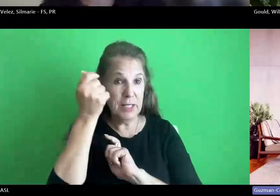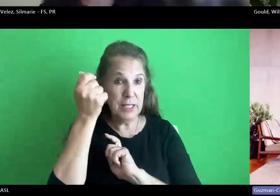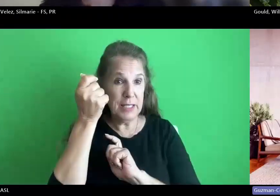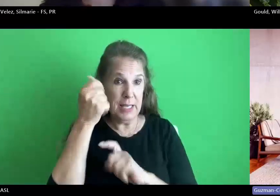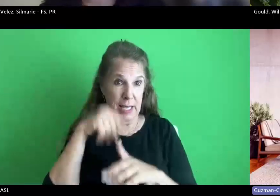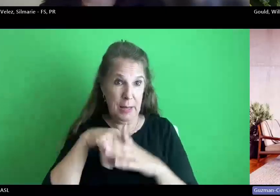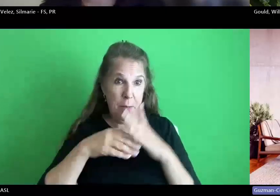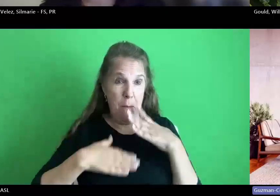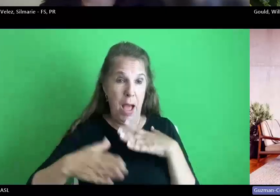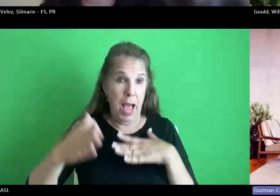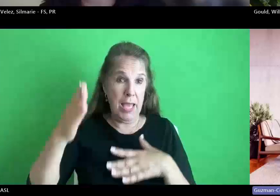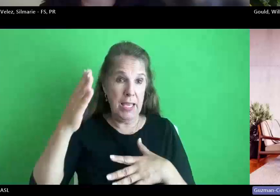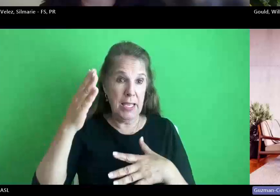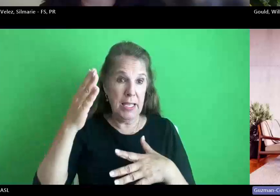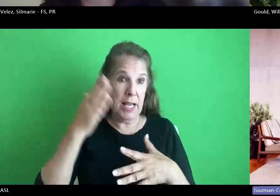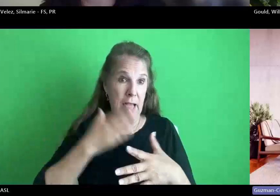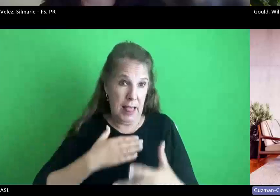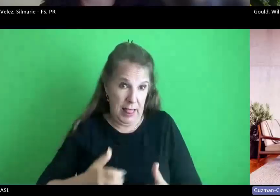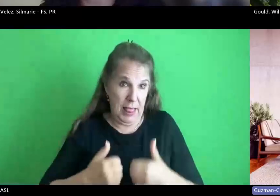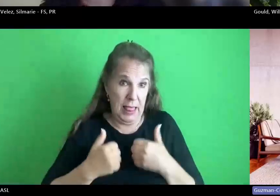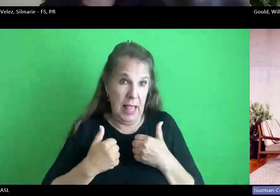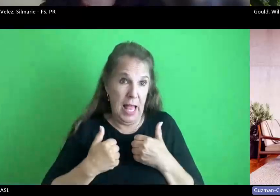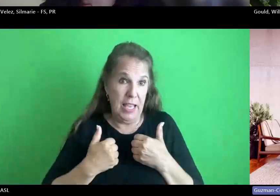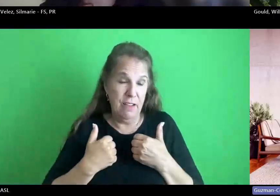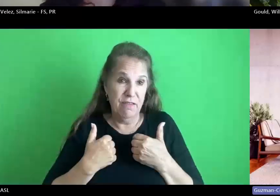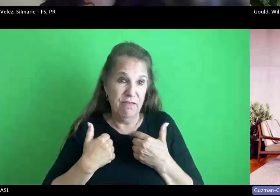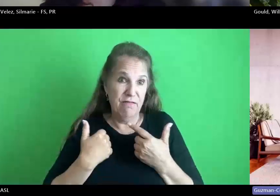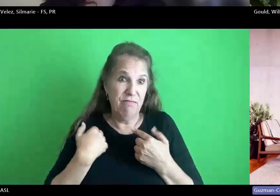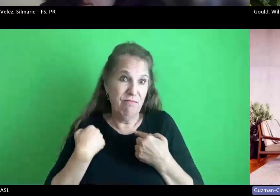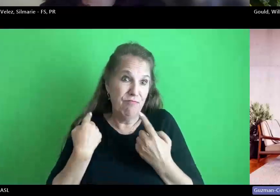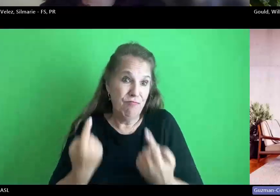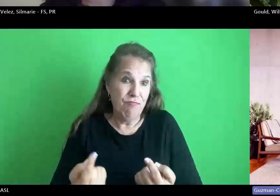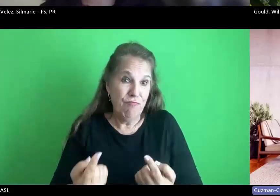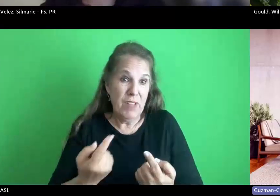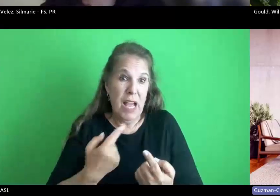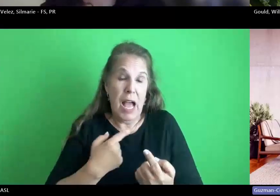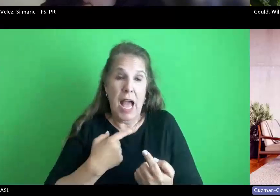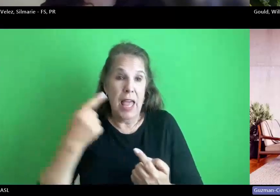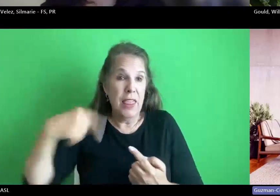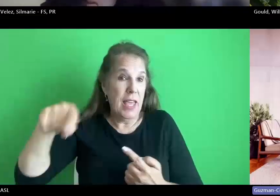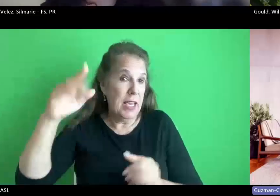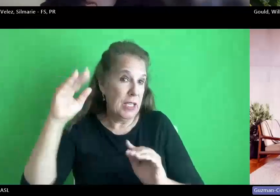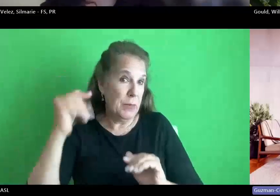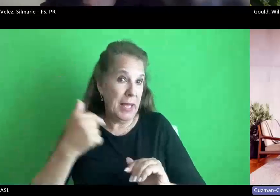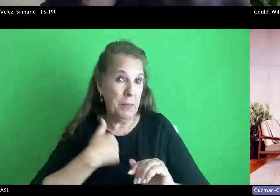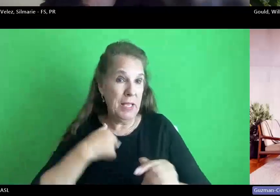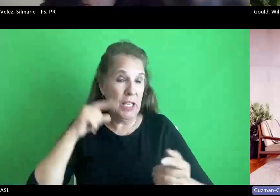my life zone, let's say, I'm going to be expected